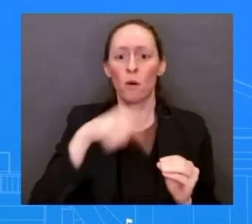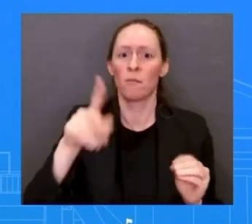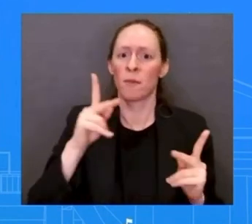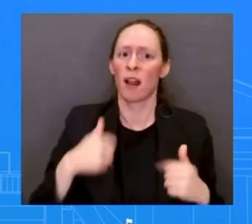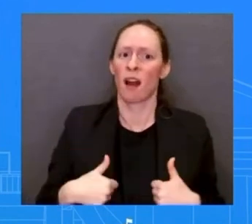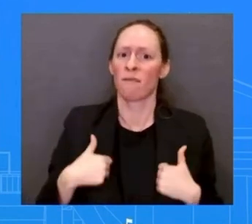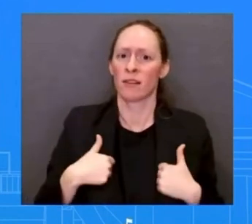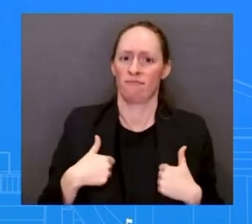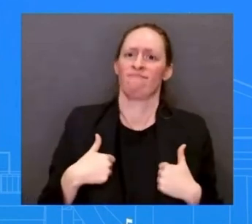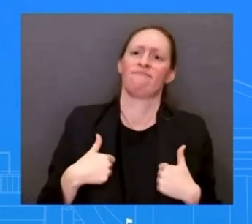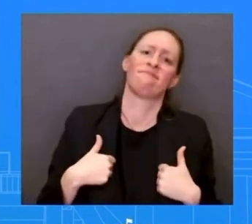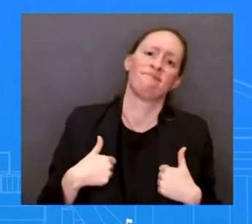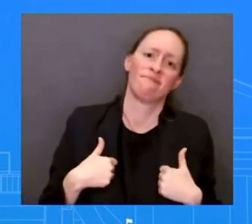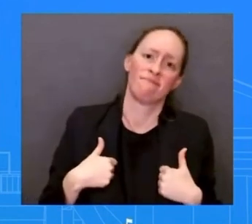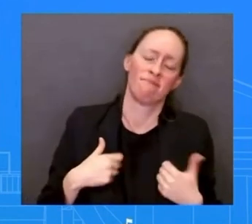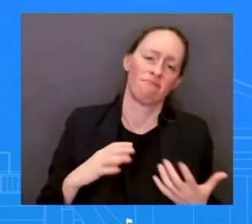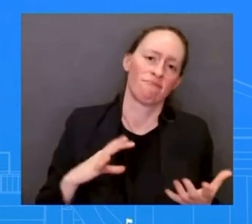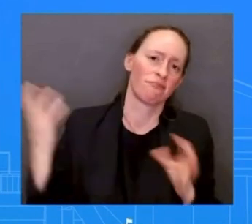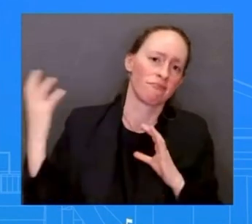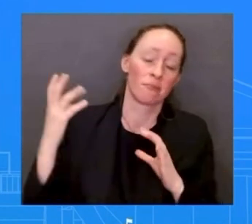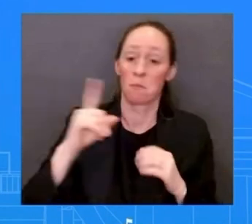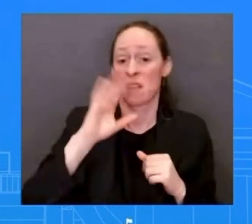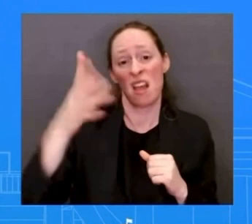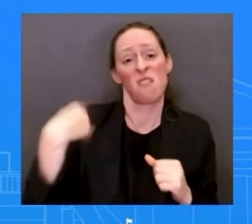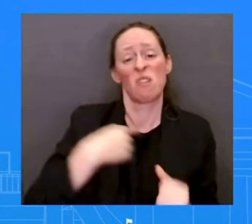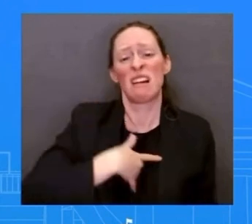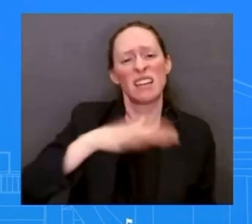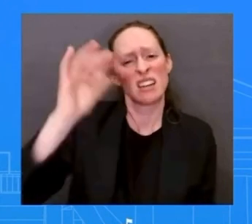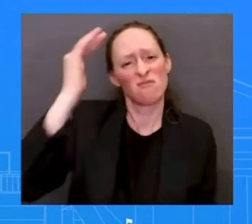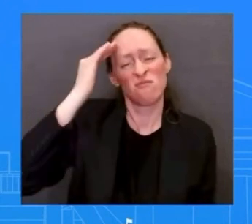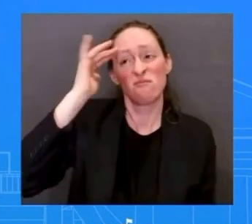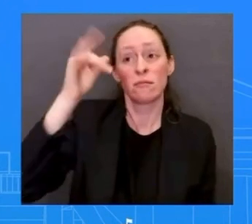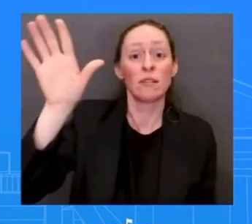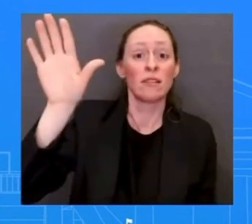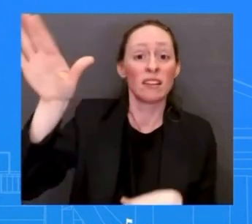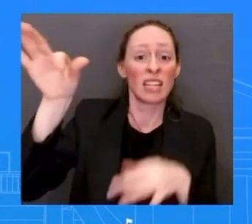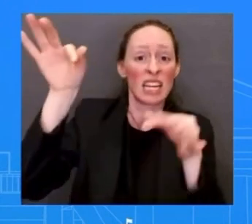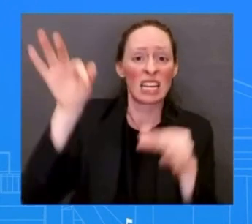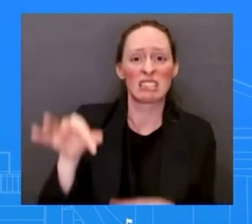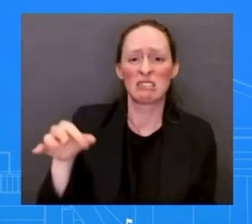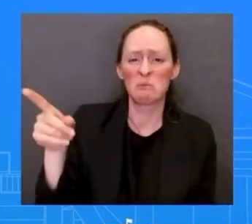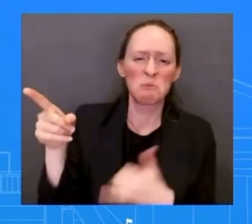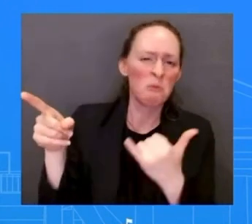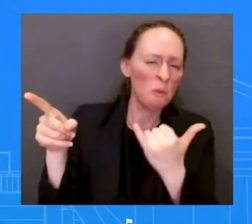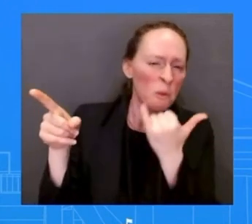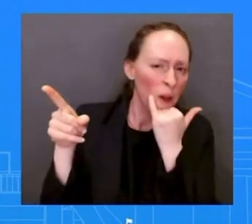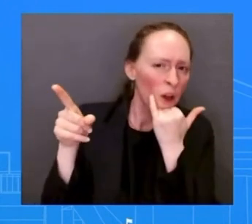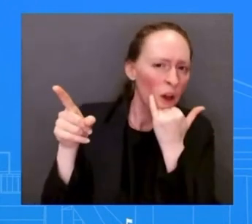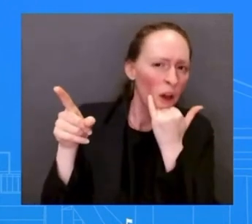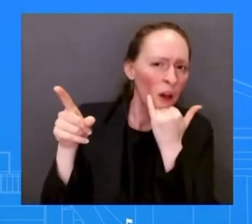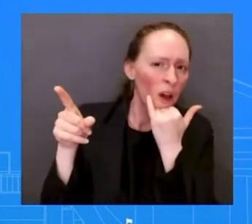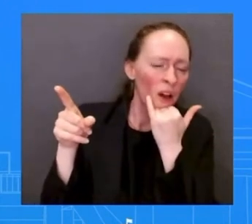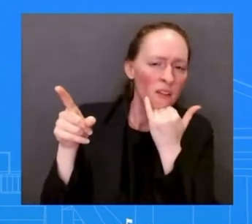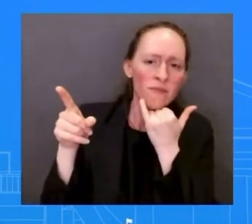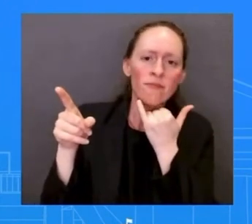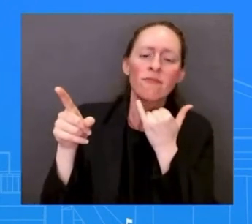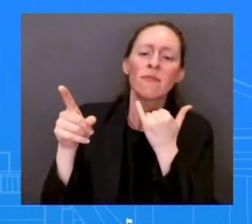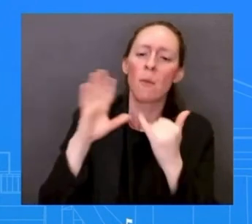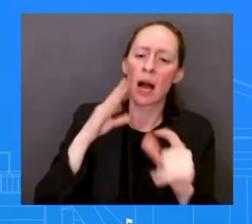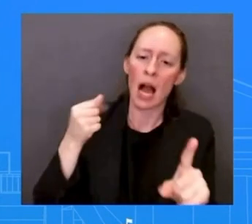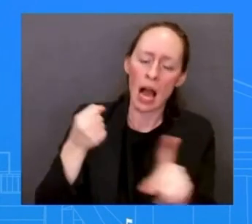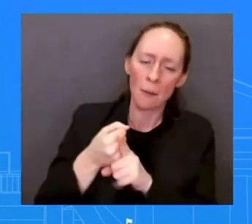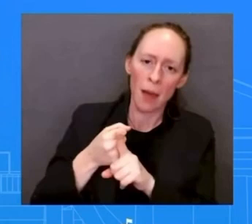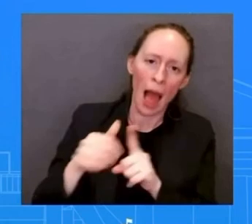this was the wrong decision. This was incredibly disappointing that decision was made. It's certainly going to impact for sure the LGBTQ+ community.